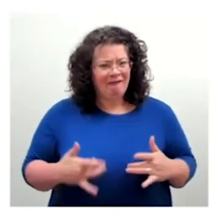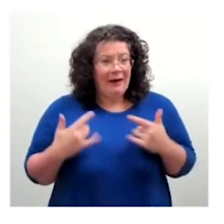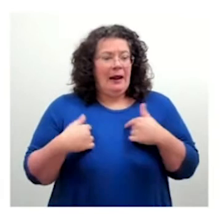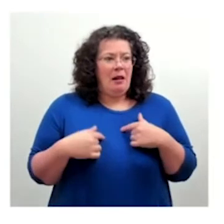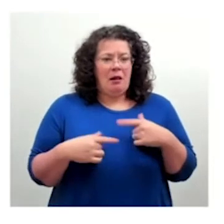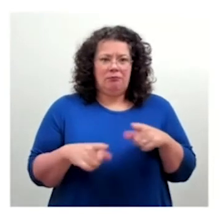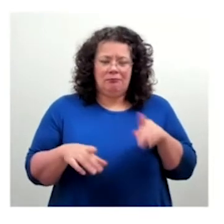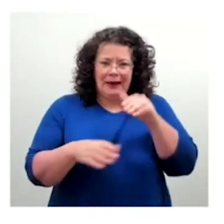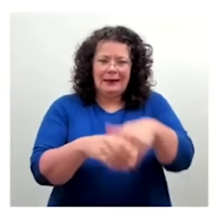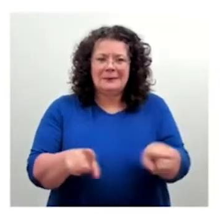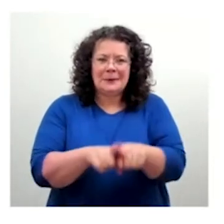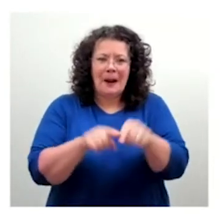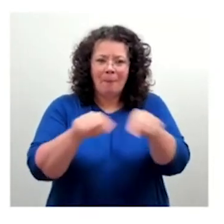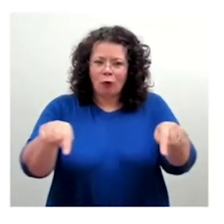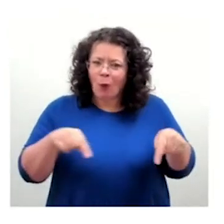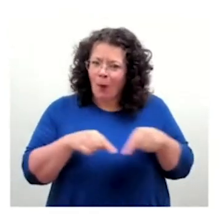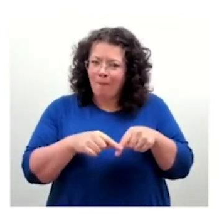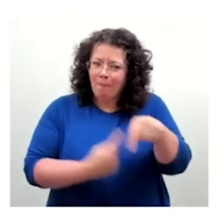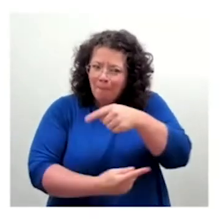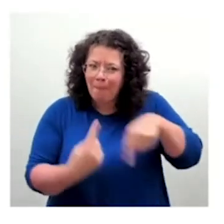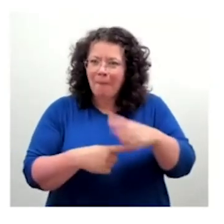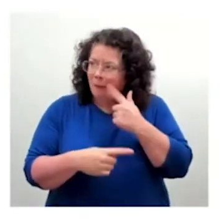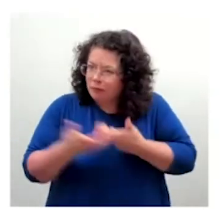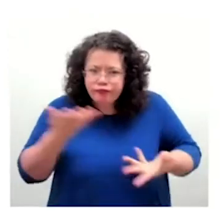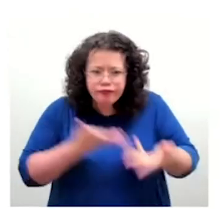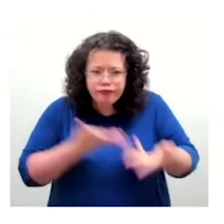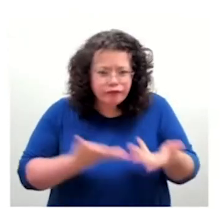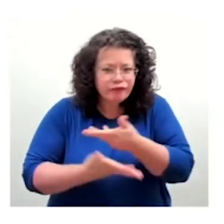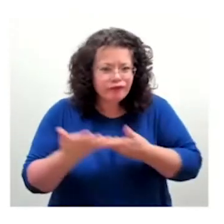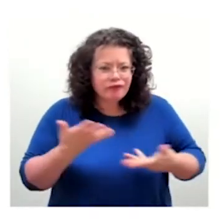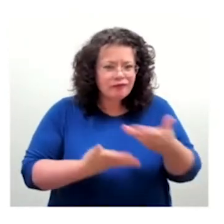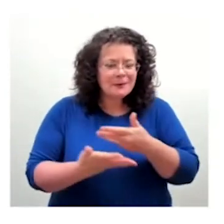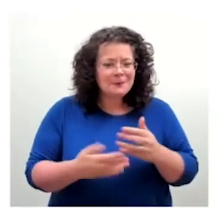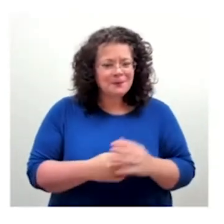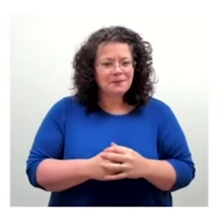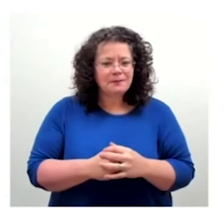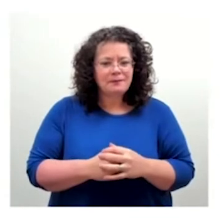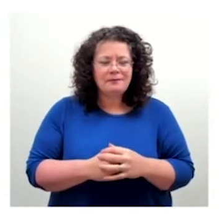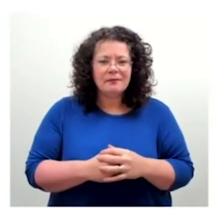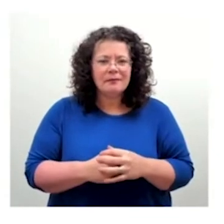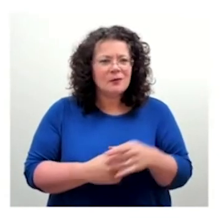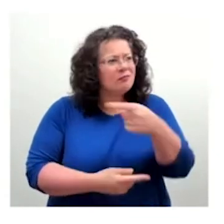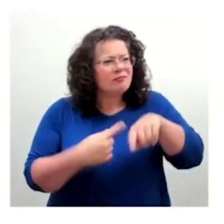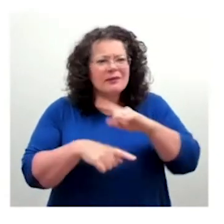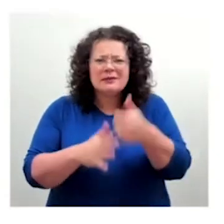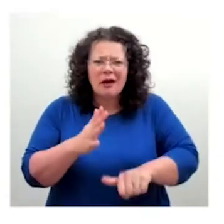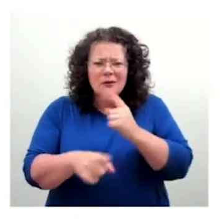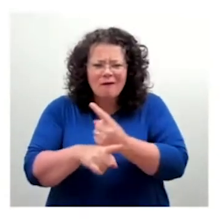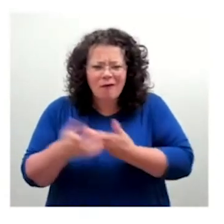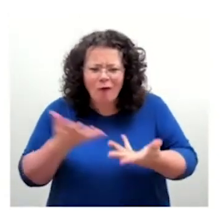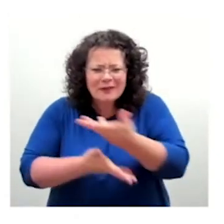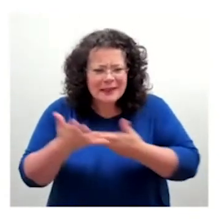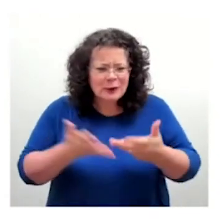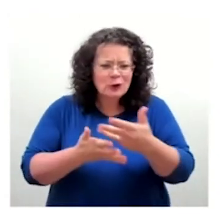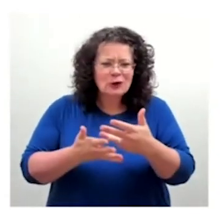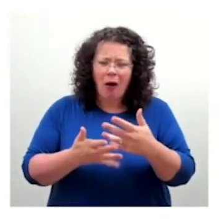talk to each other, it felt like you were in a community of people, and I think that part of this conference has been really valuable for me. It was nice